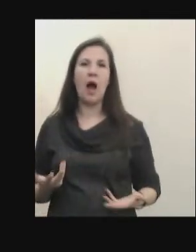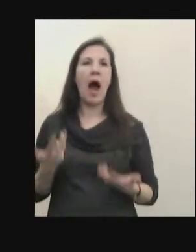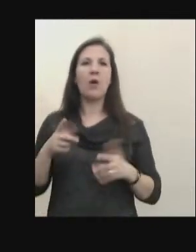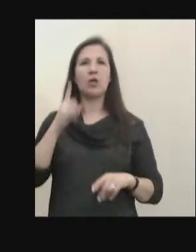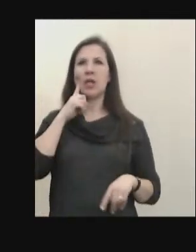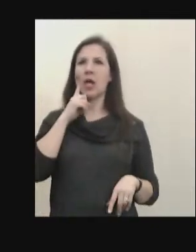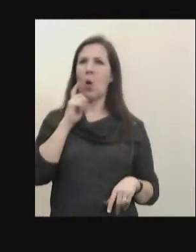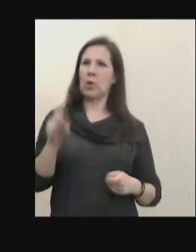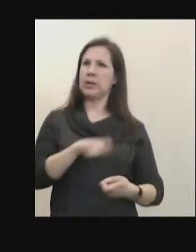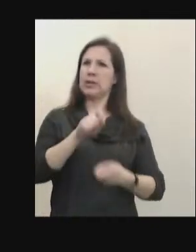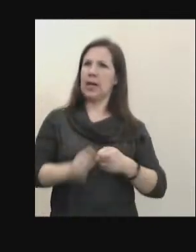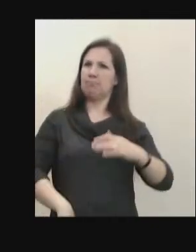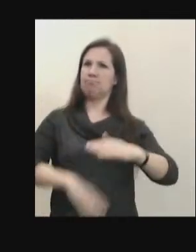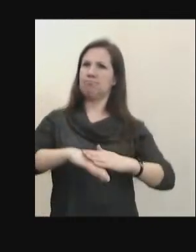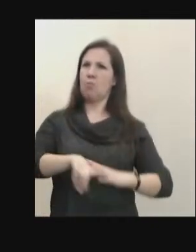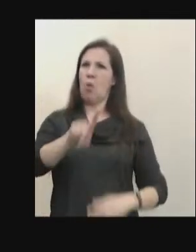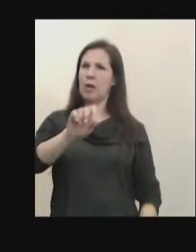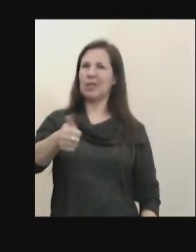threshold.